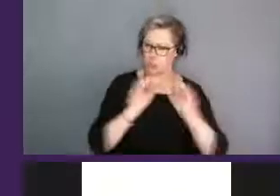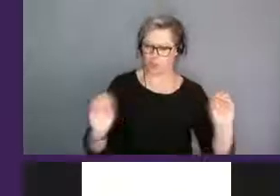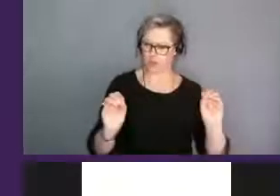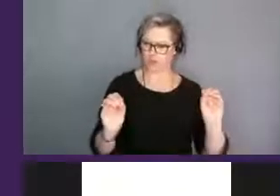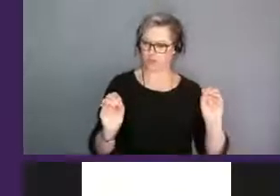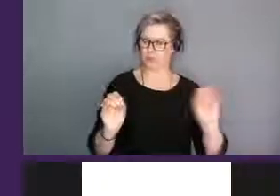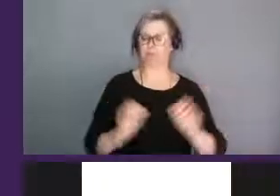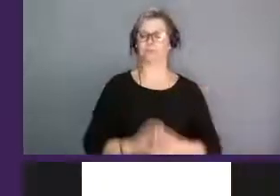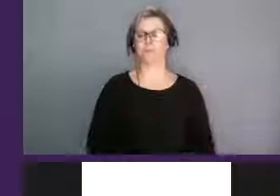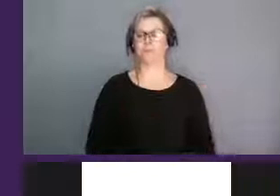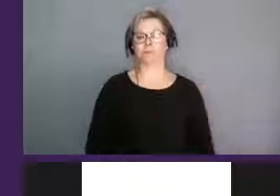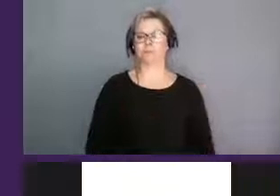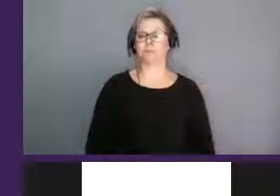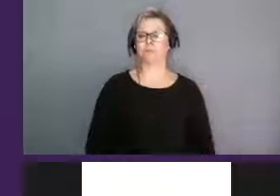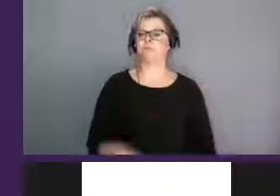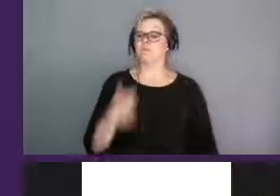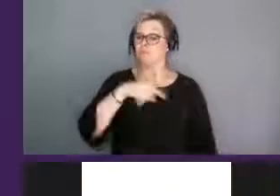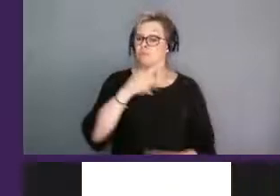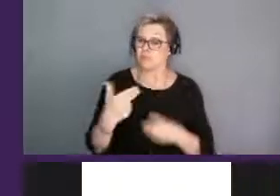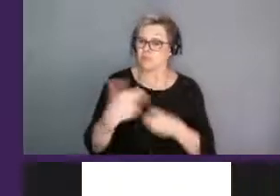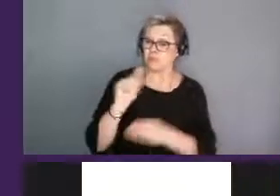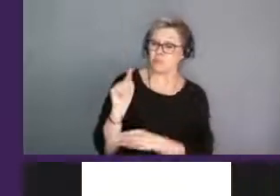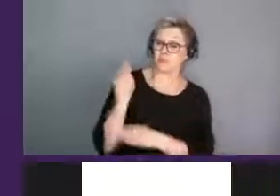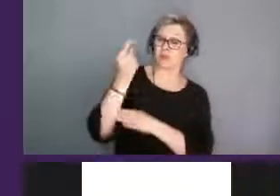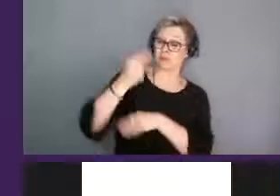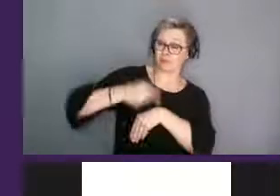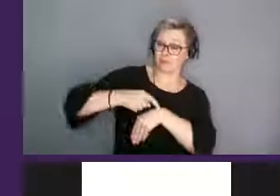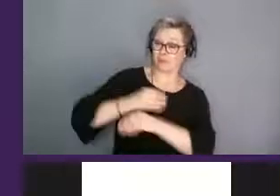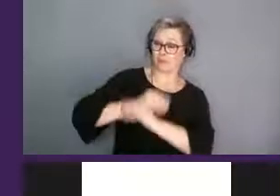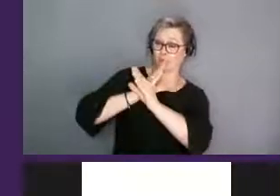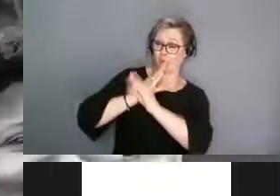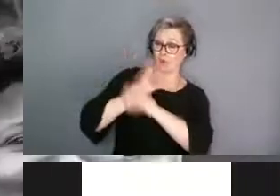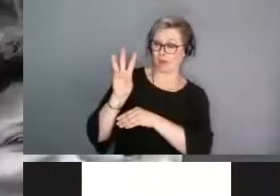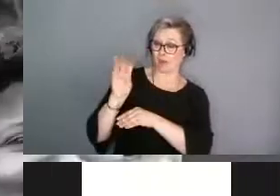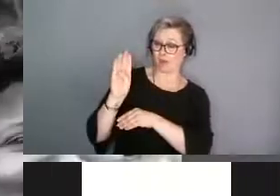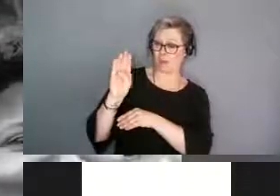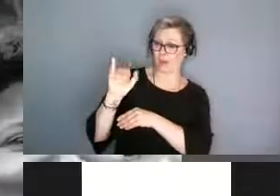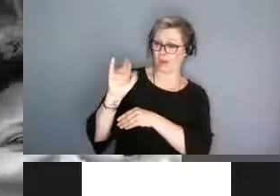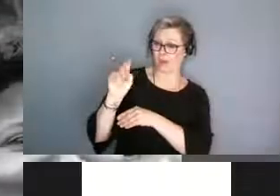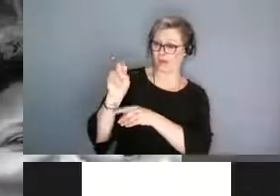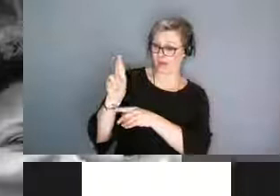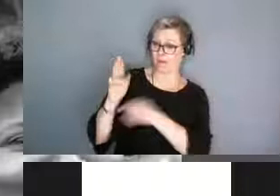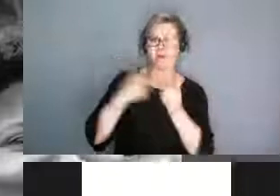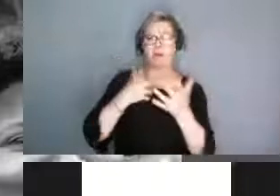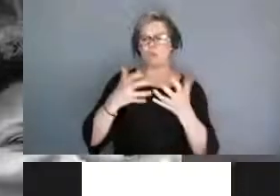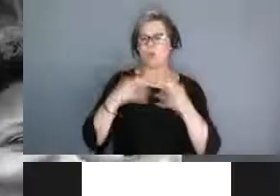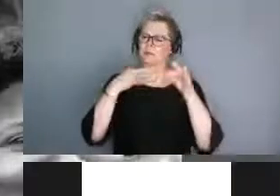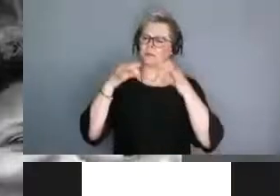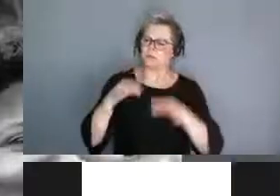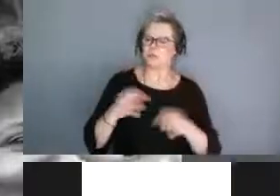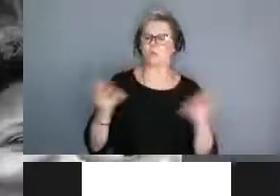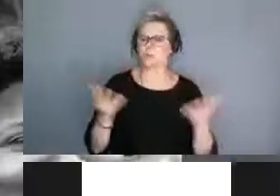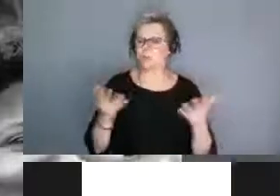For those who are joining us for the first time for this webinar, I would like just to give a brief overview of